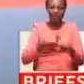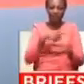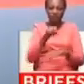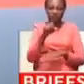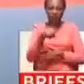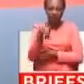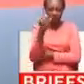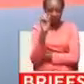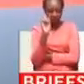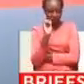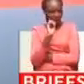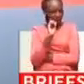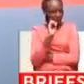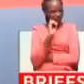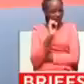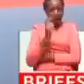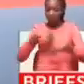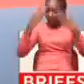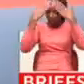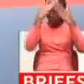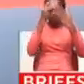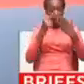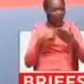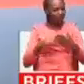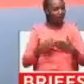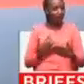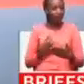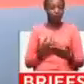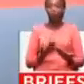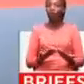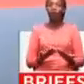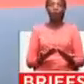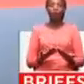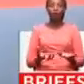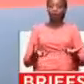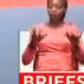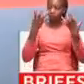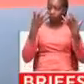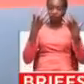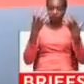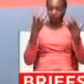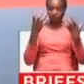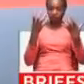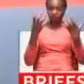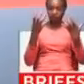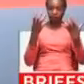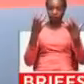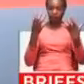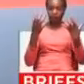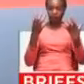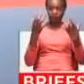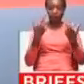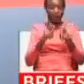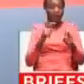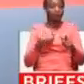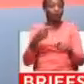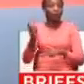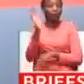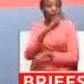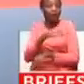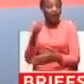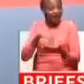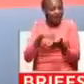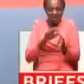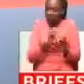like, I don't know why I felt like that was close, you know. But I never went back again. But I